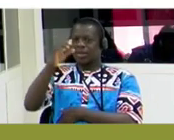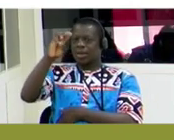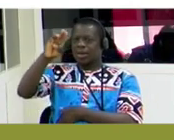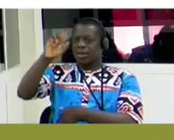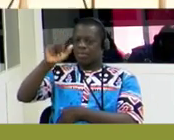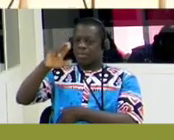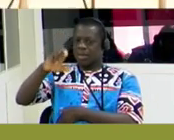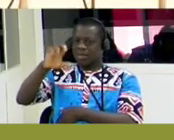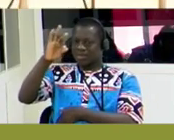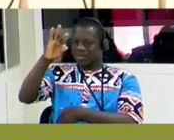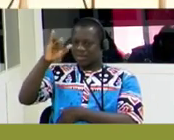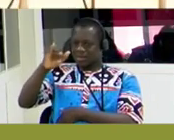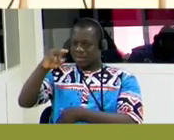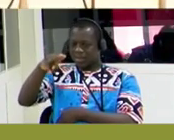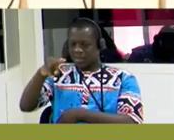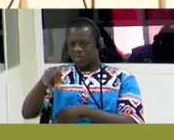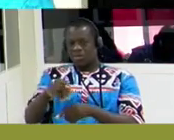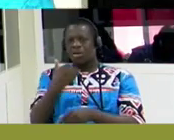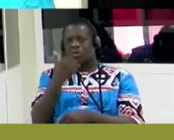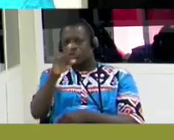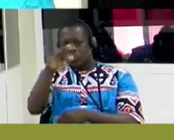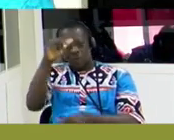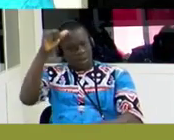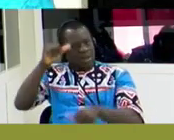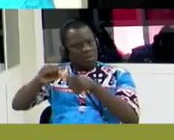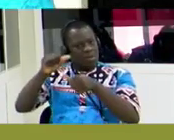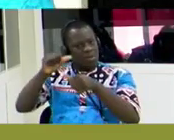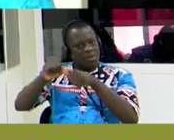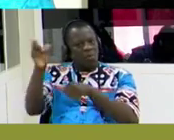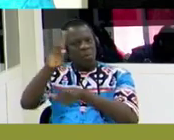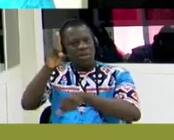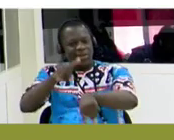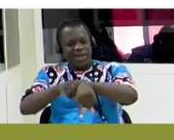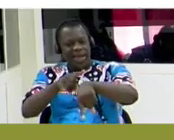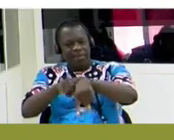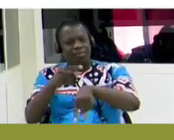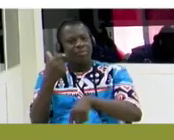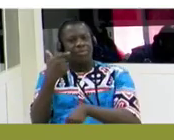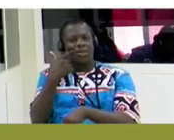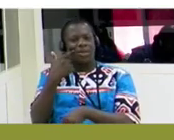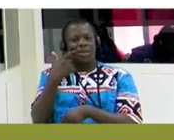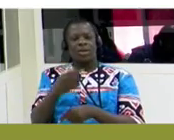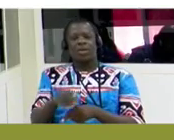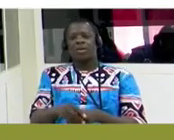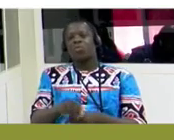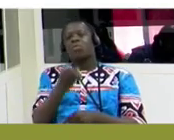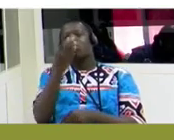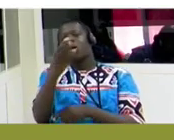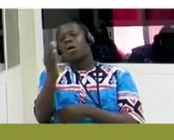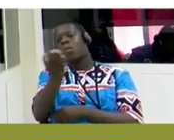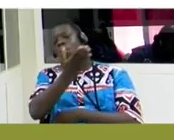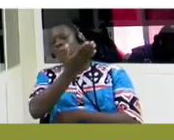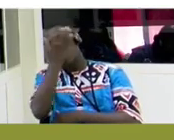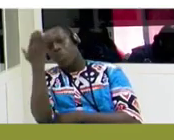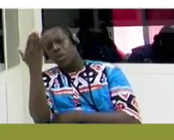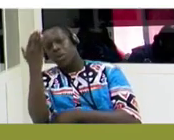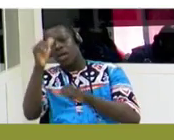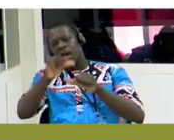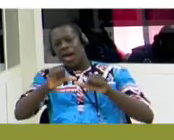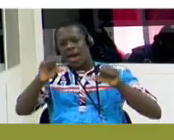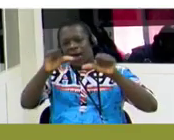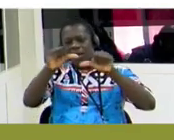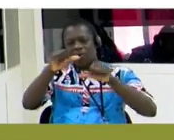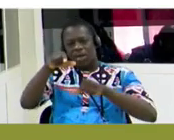do you recall what time of the day this was? That was in the morning, around 11, 12 to 1, yeah.